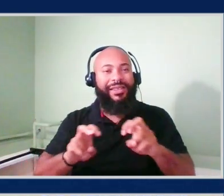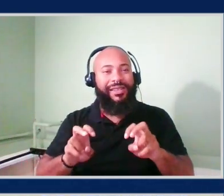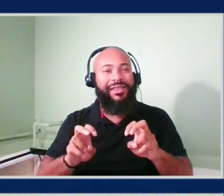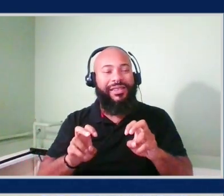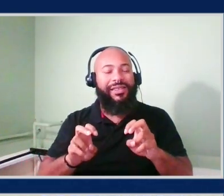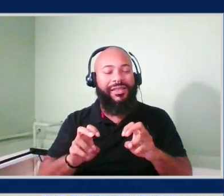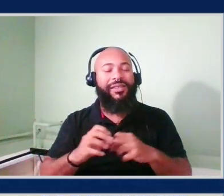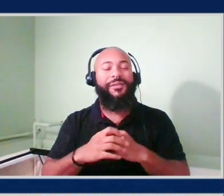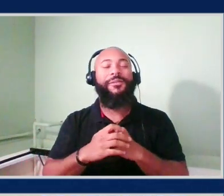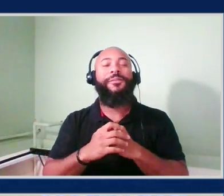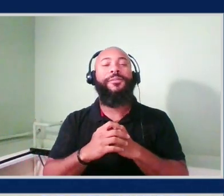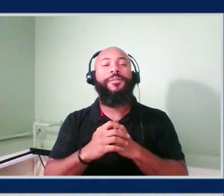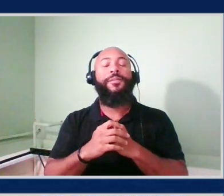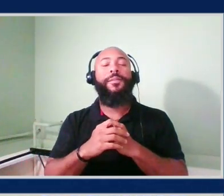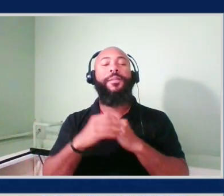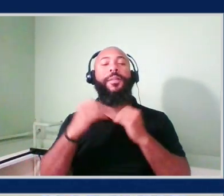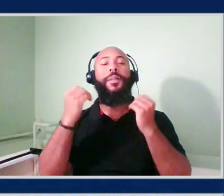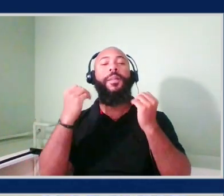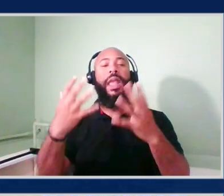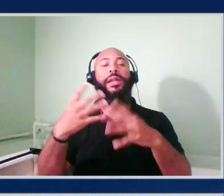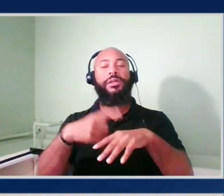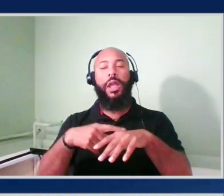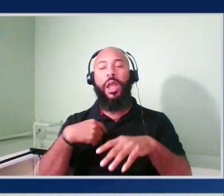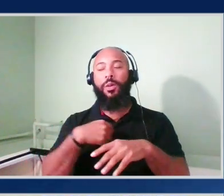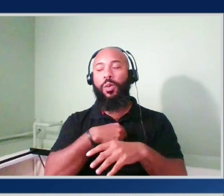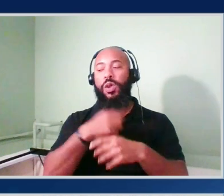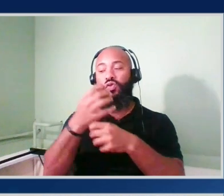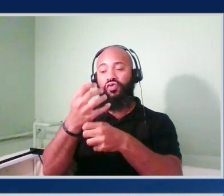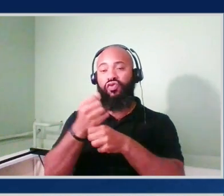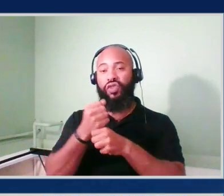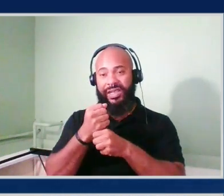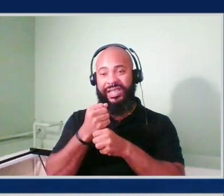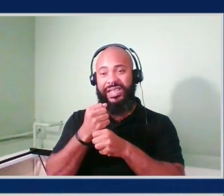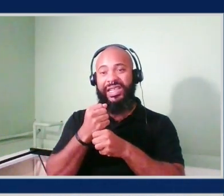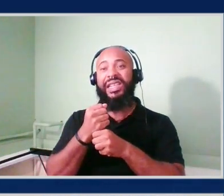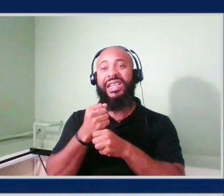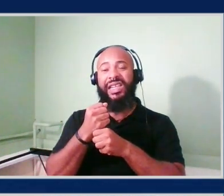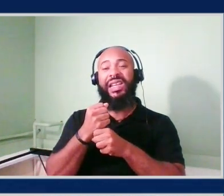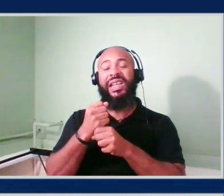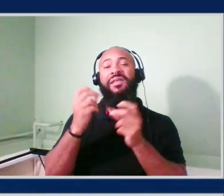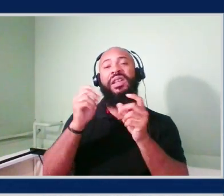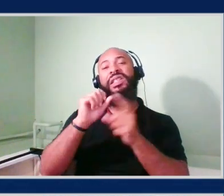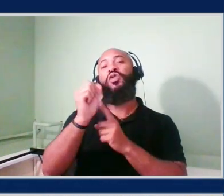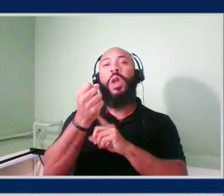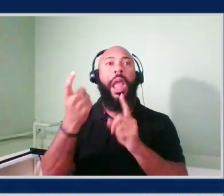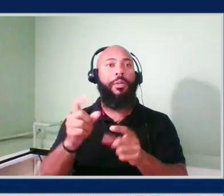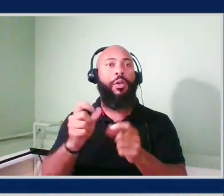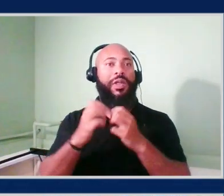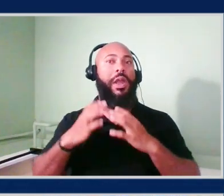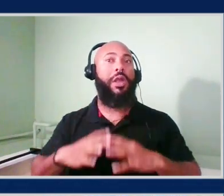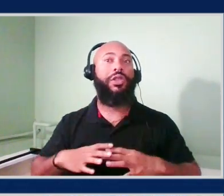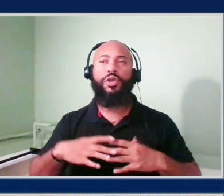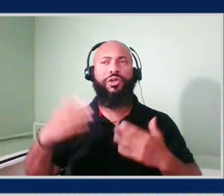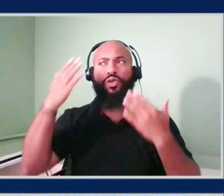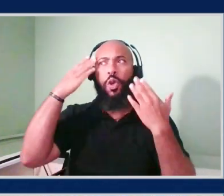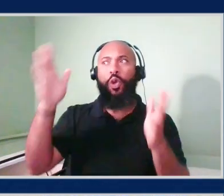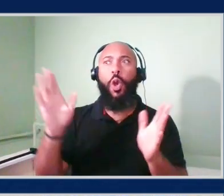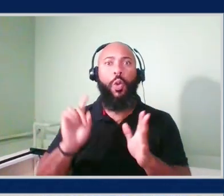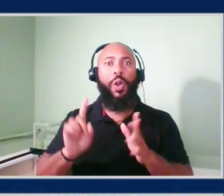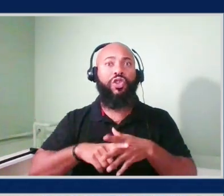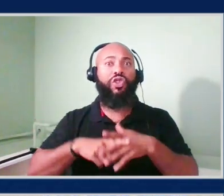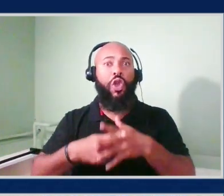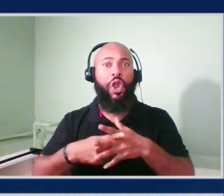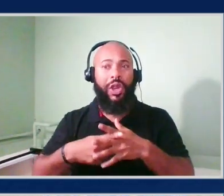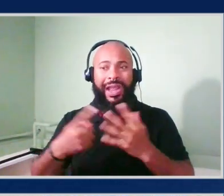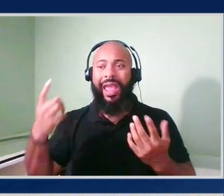lot of times when we receive an incident from a customer, they don't know where to start. They're like, I think this